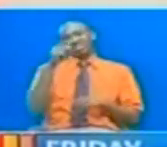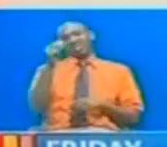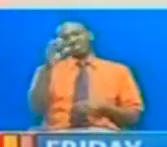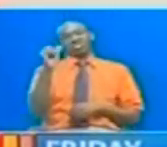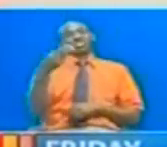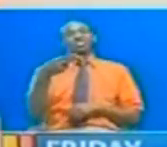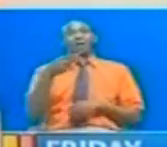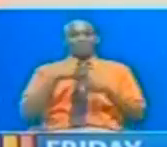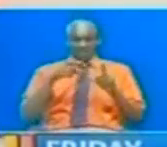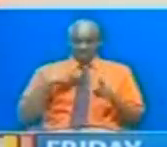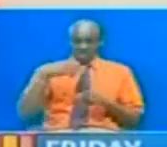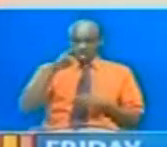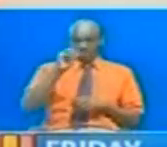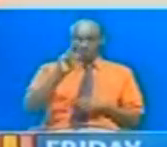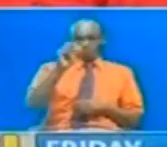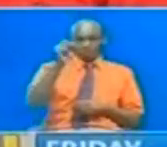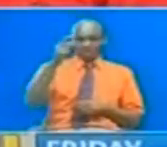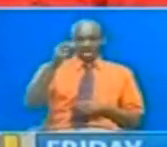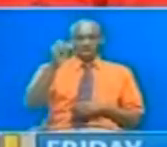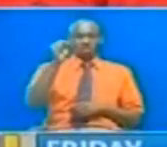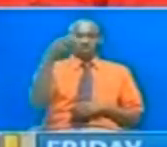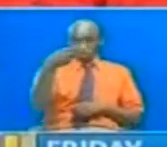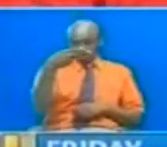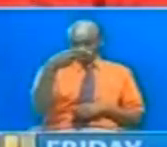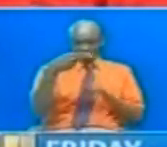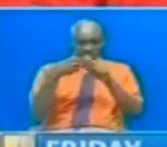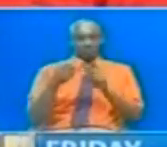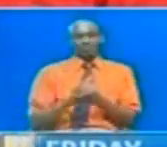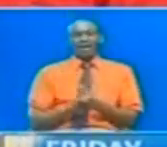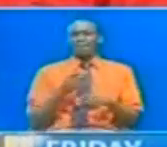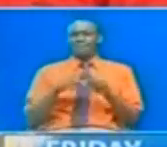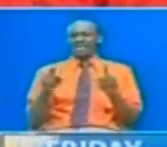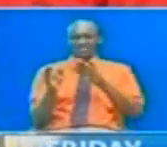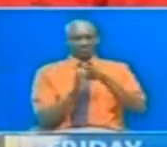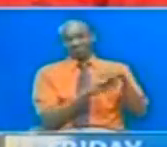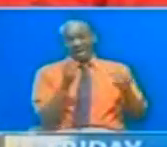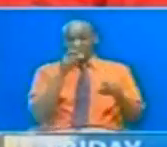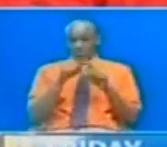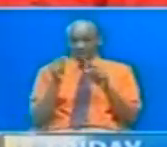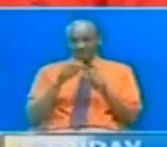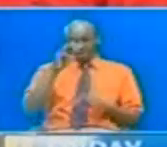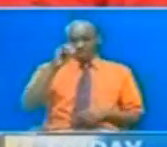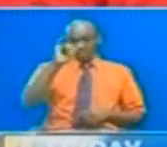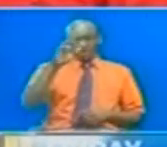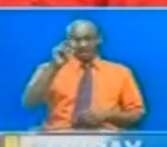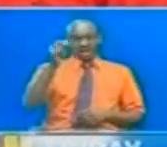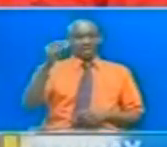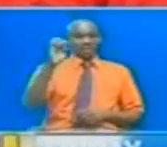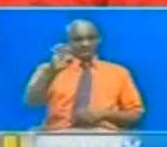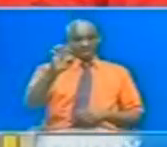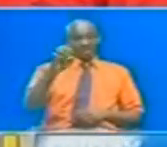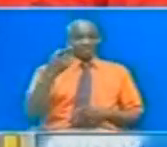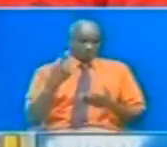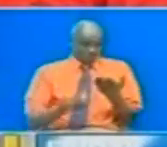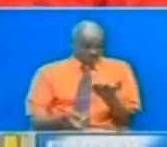say mustache. Okay. All right, Willis, got it. And what of this other word, mirage or mirage? Does it